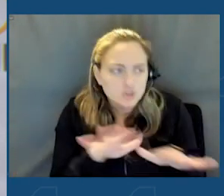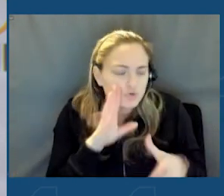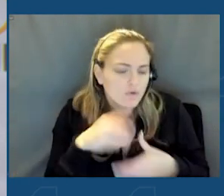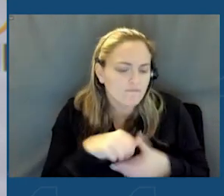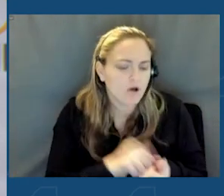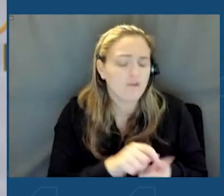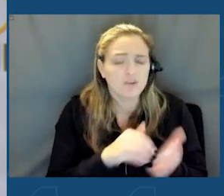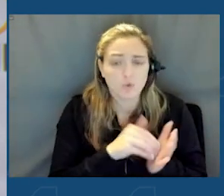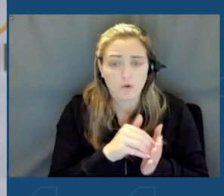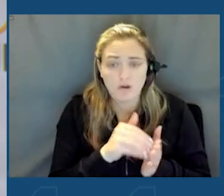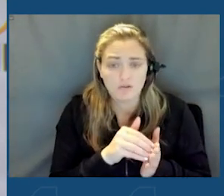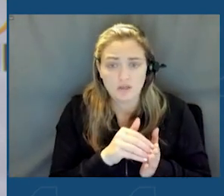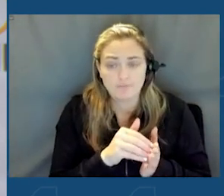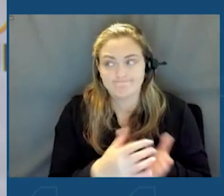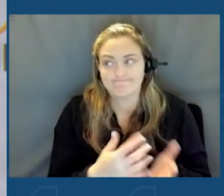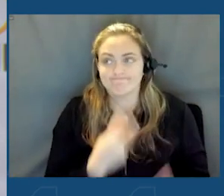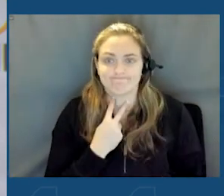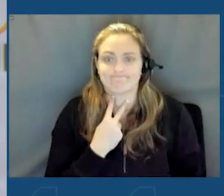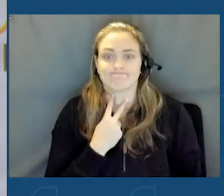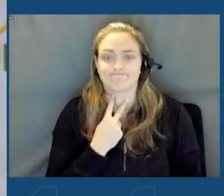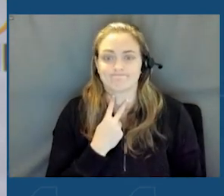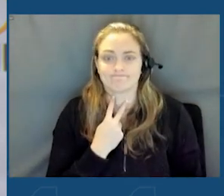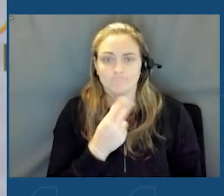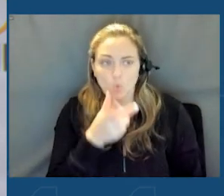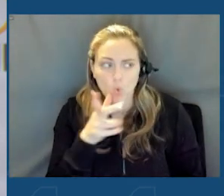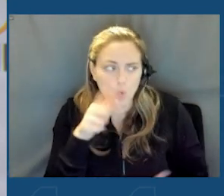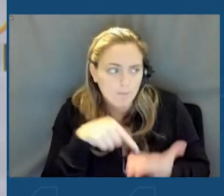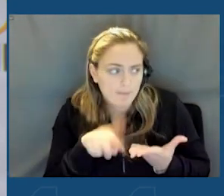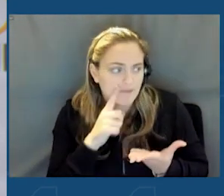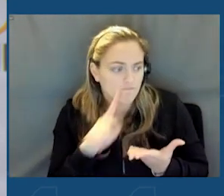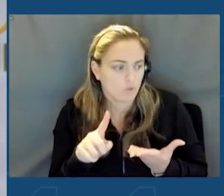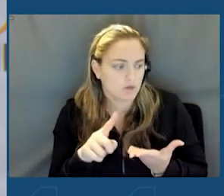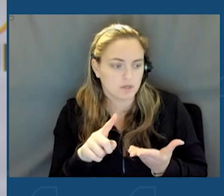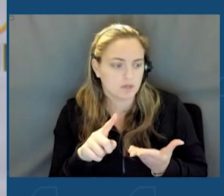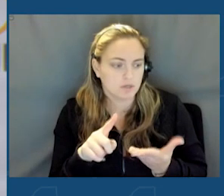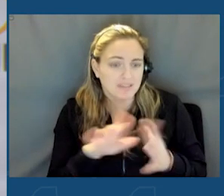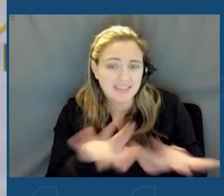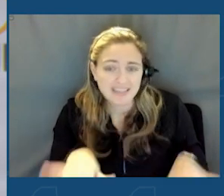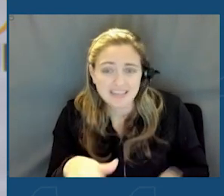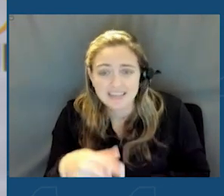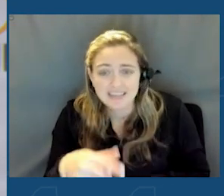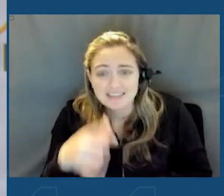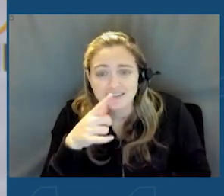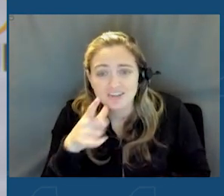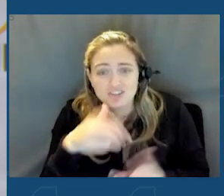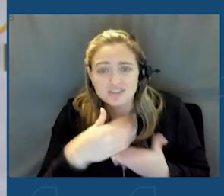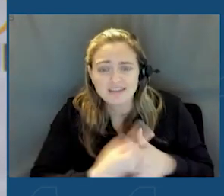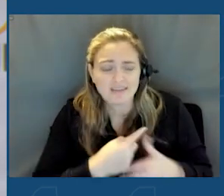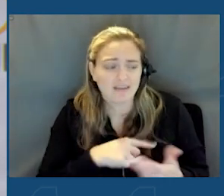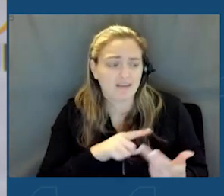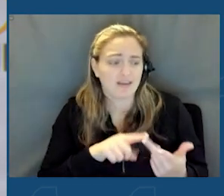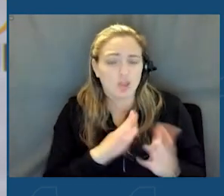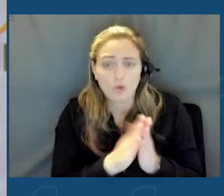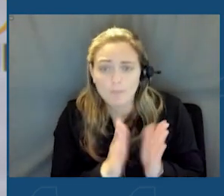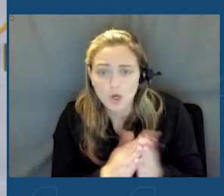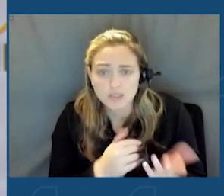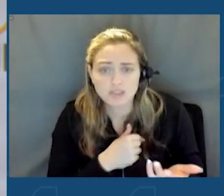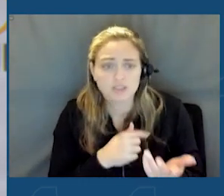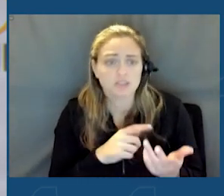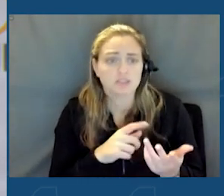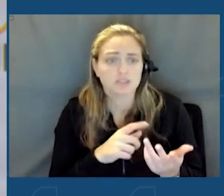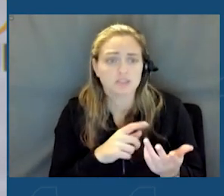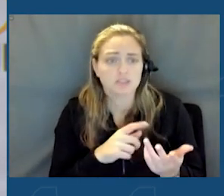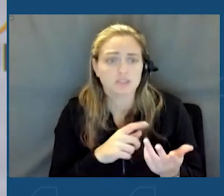often just can't escape because who's going to help pay for the kids' lunches the next day and their books? And you become